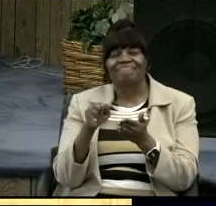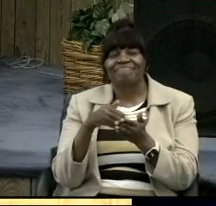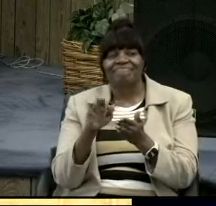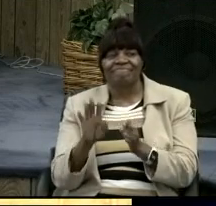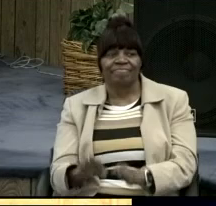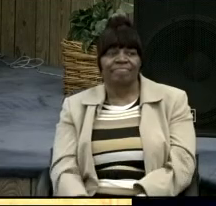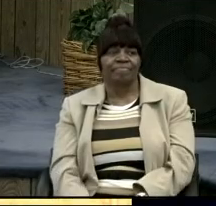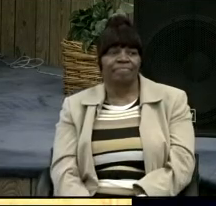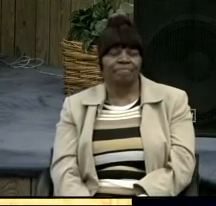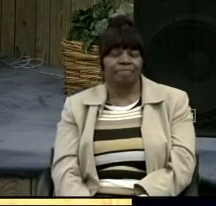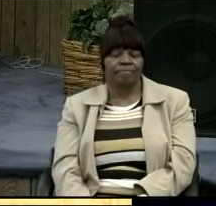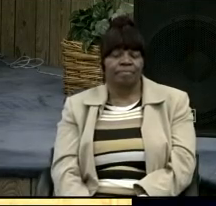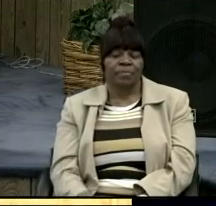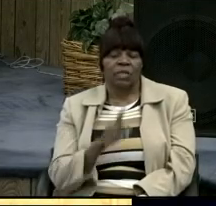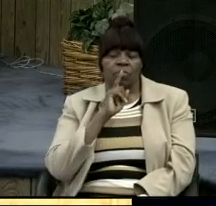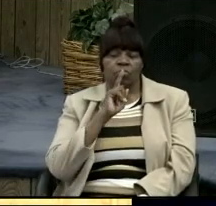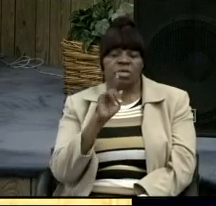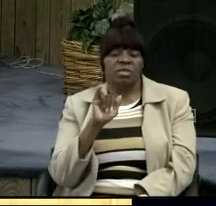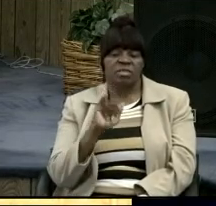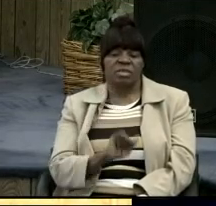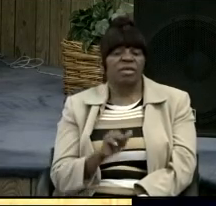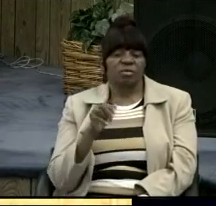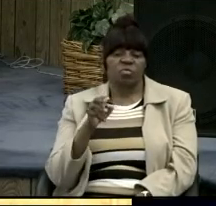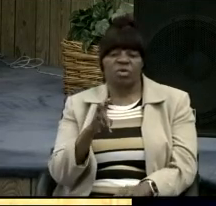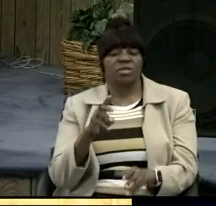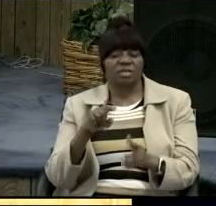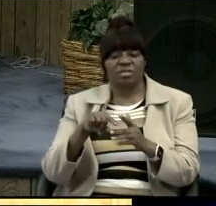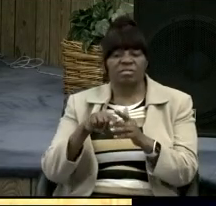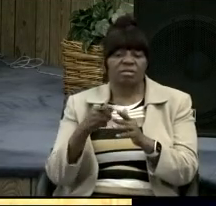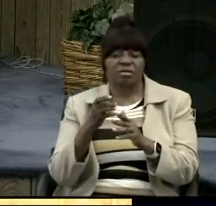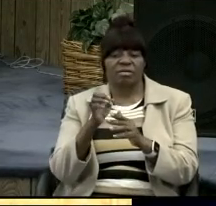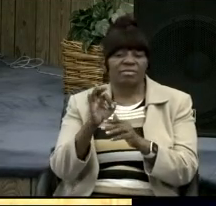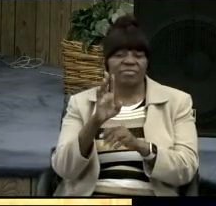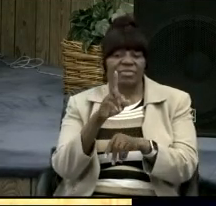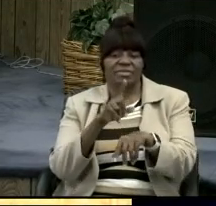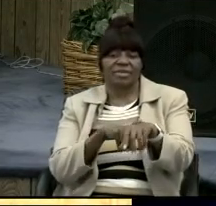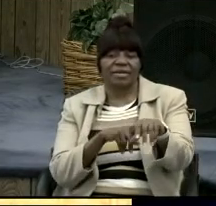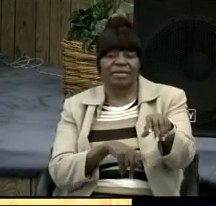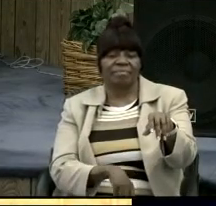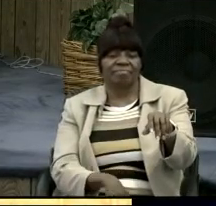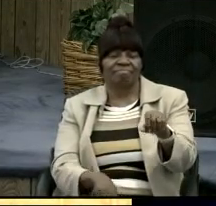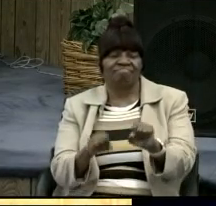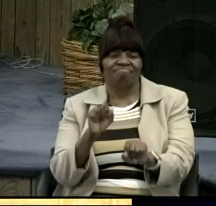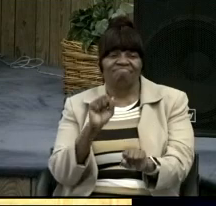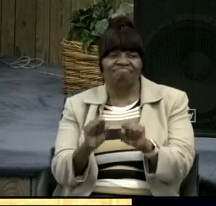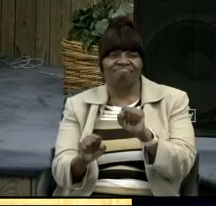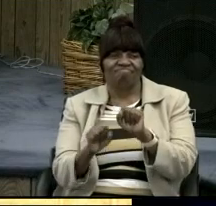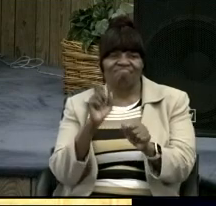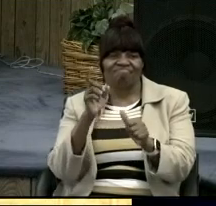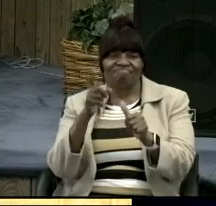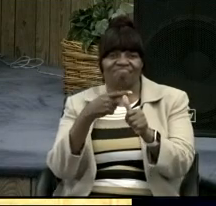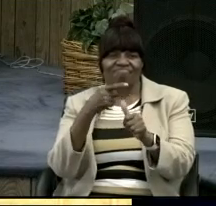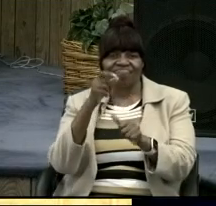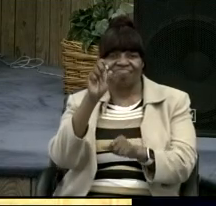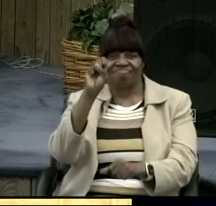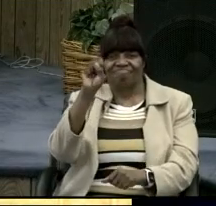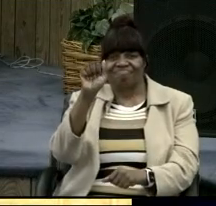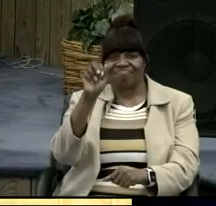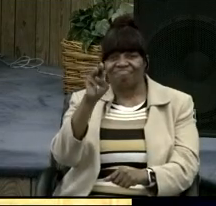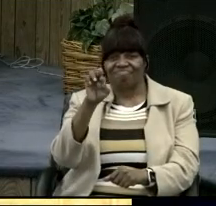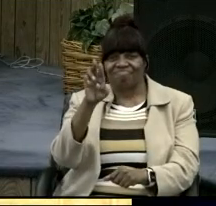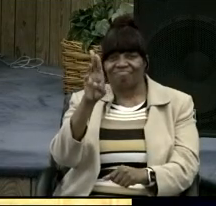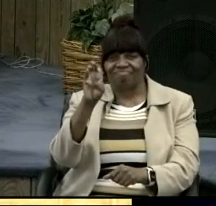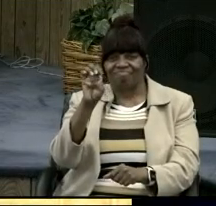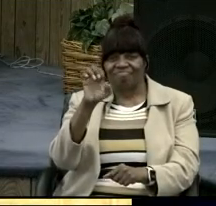Been that way since the beginning of time. 1 Samuel